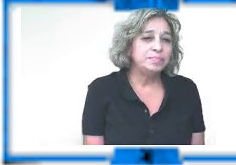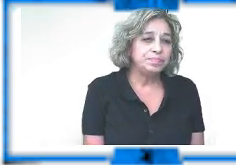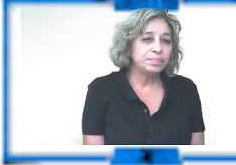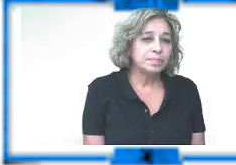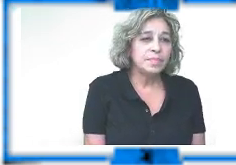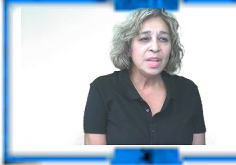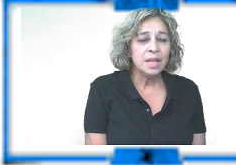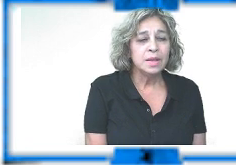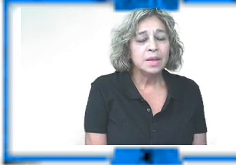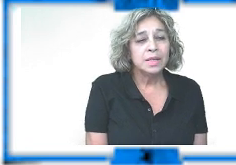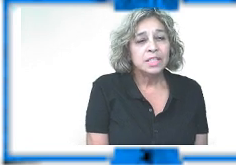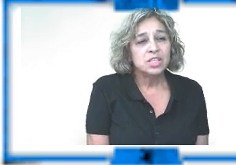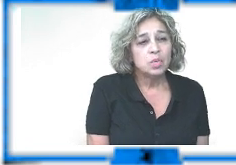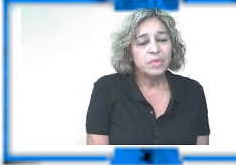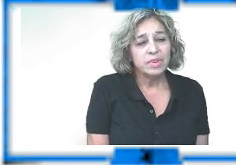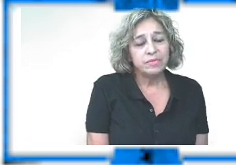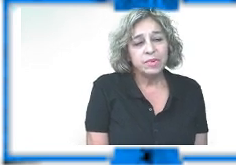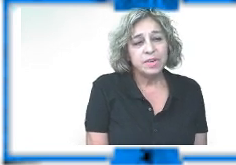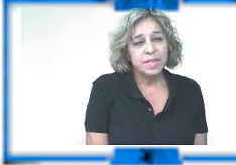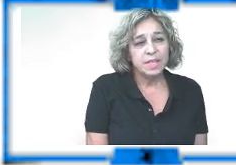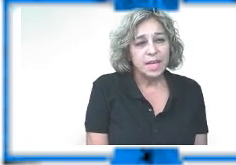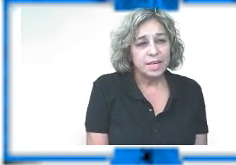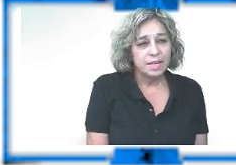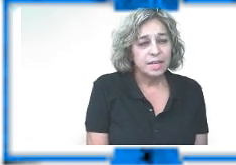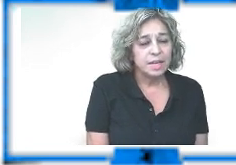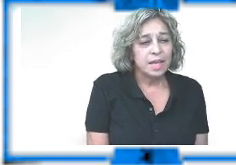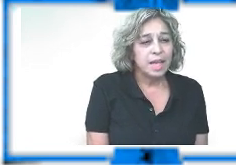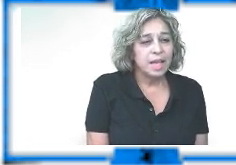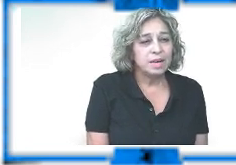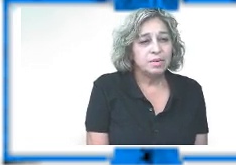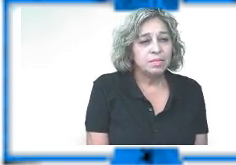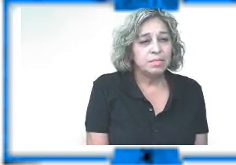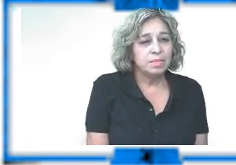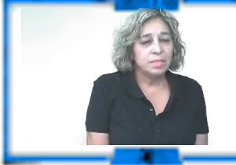survive. So we've confronted that.